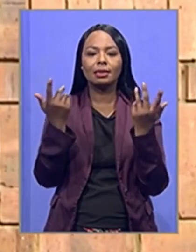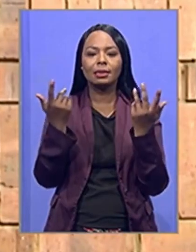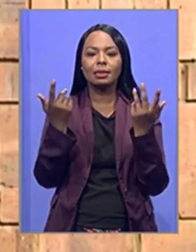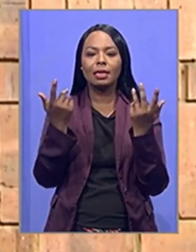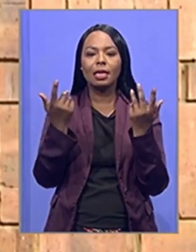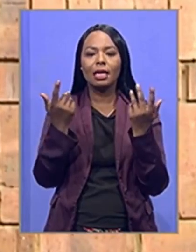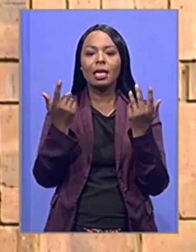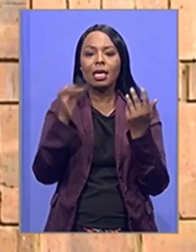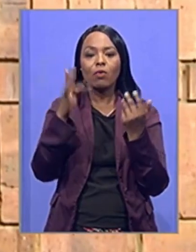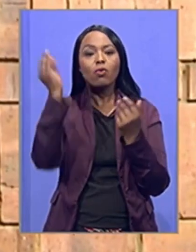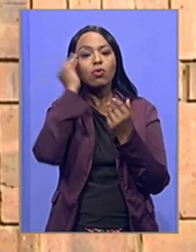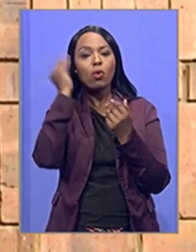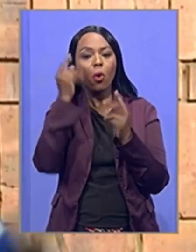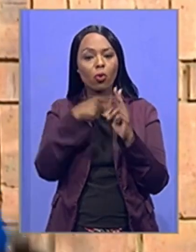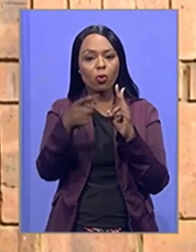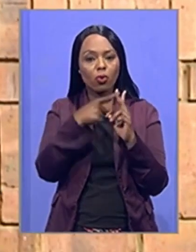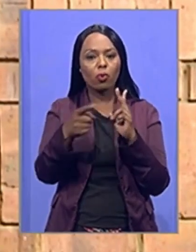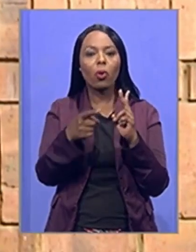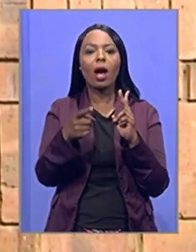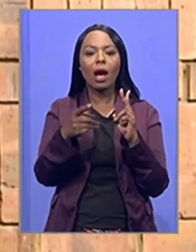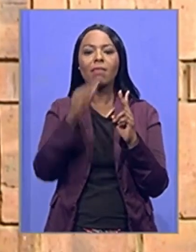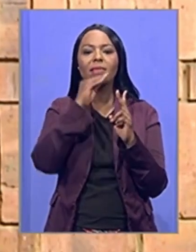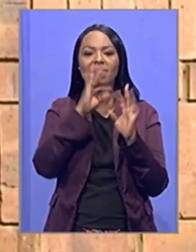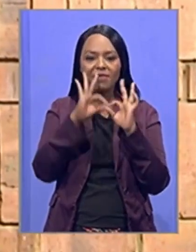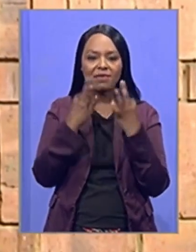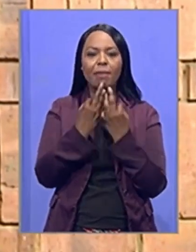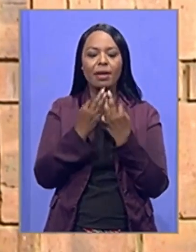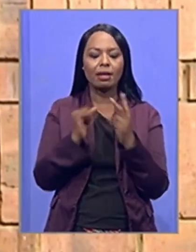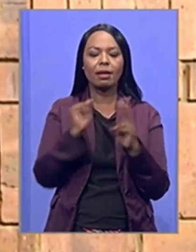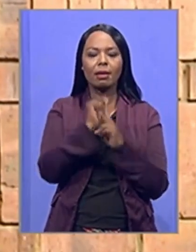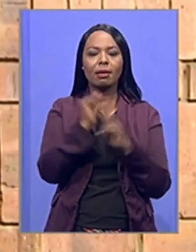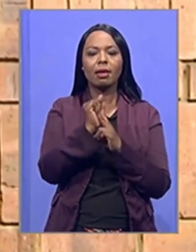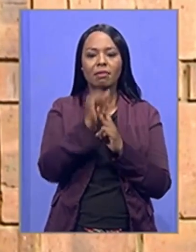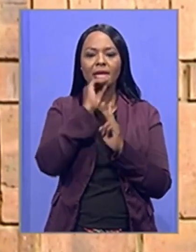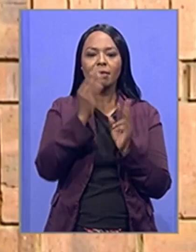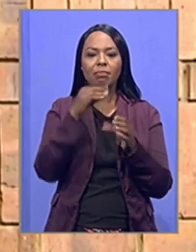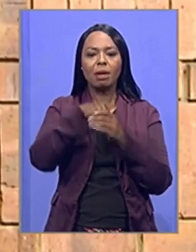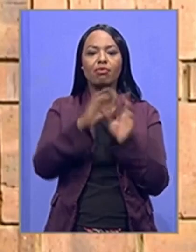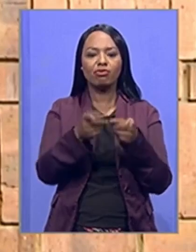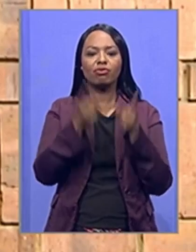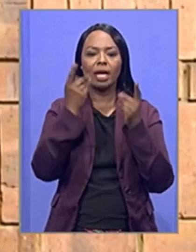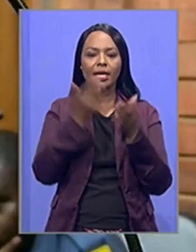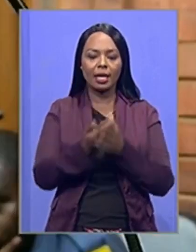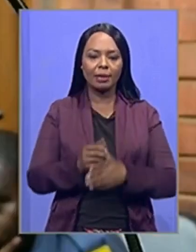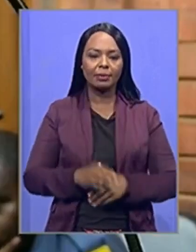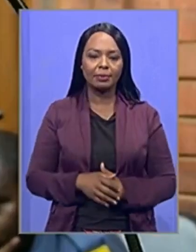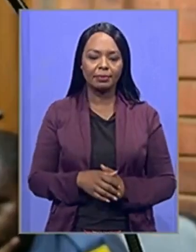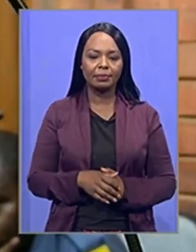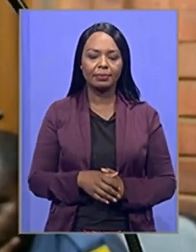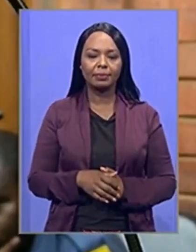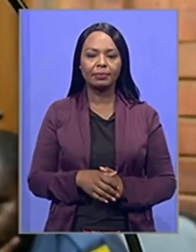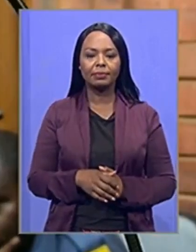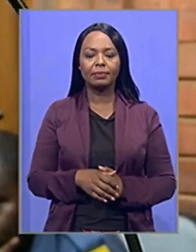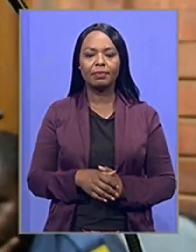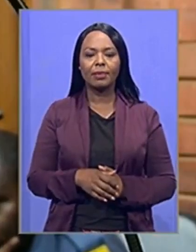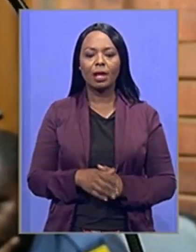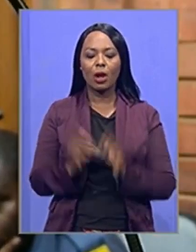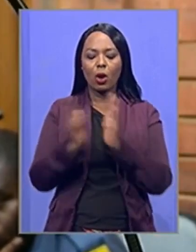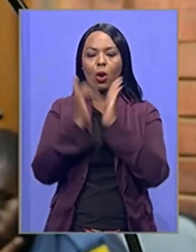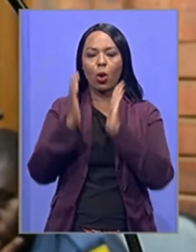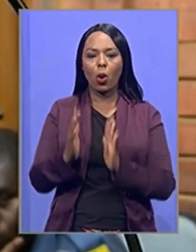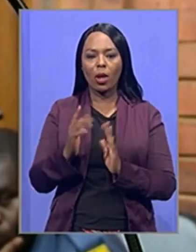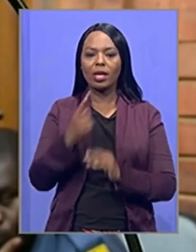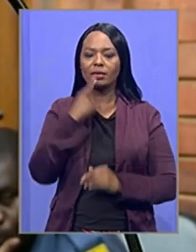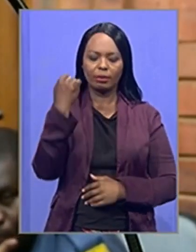baga itse ke bona then family ya bona le bona e tlo ba inteng re tswa ba withdraw e leng seo moeledi wa bona a